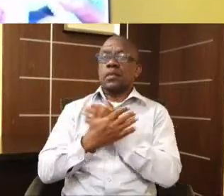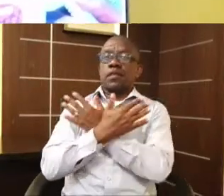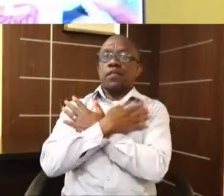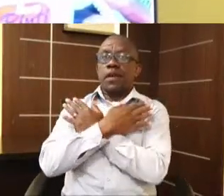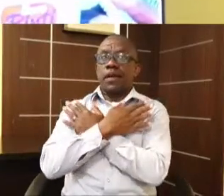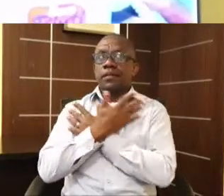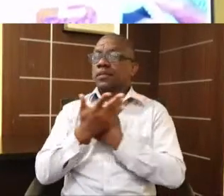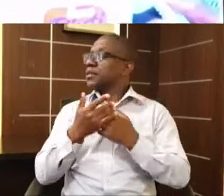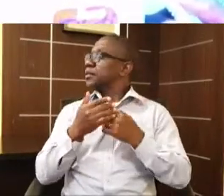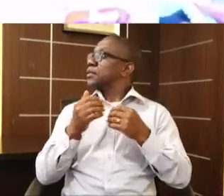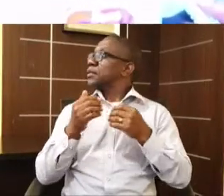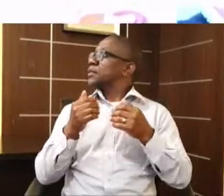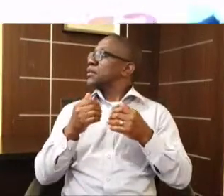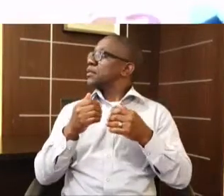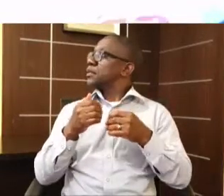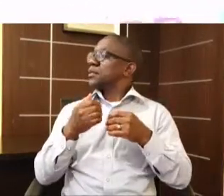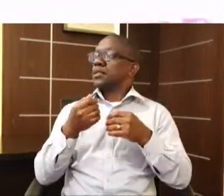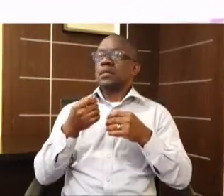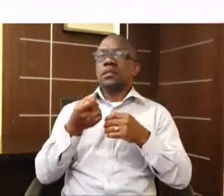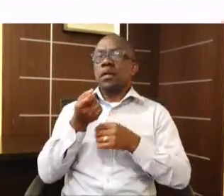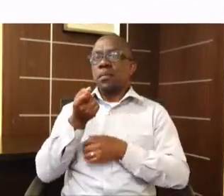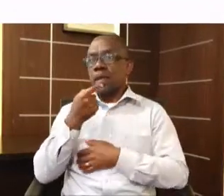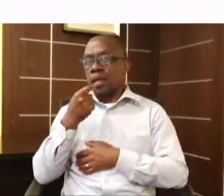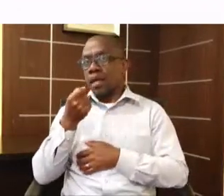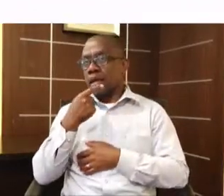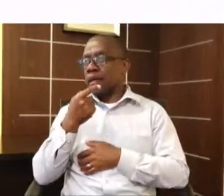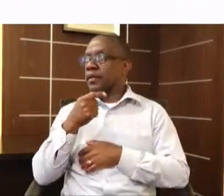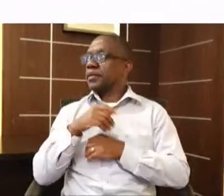Friends? Pharmacy? Pharmacy?